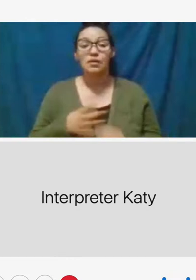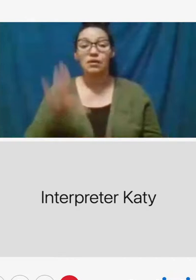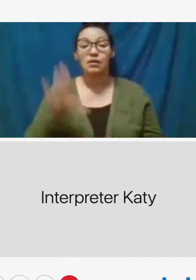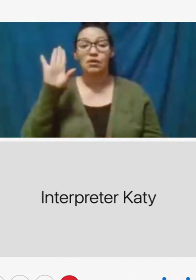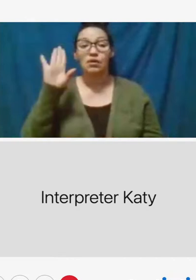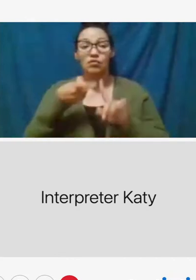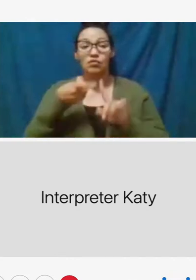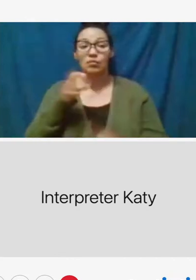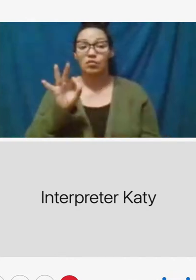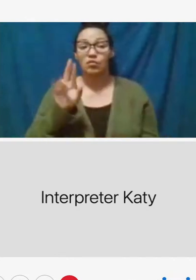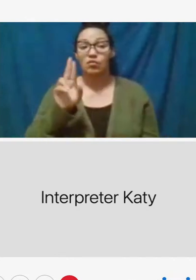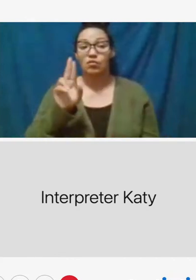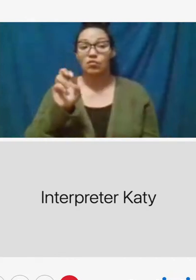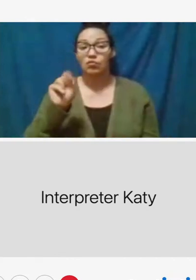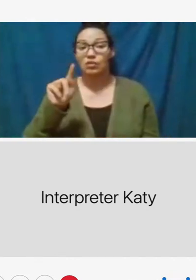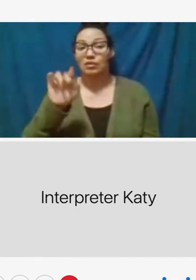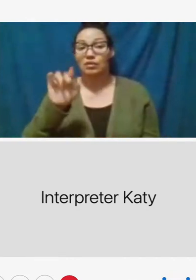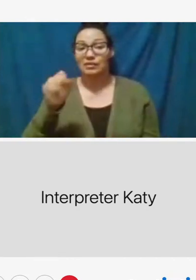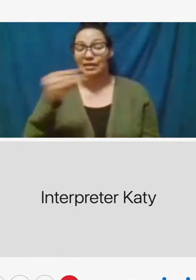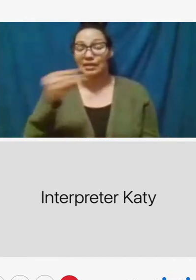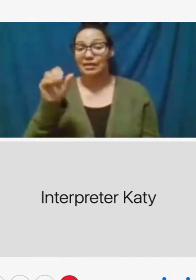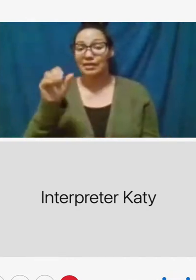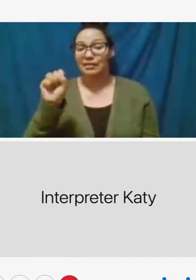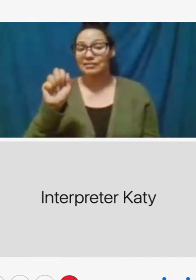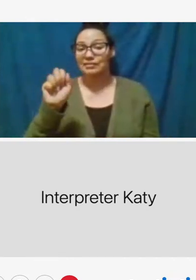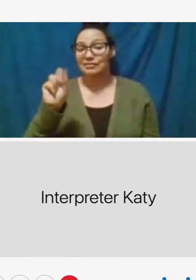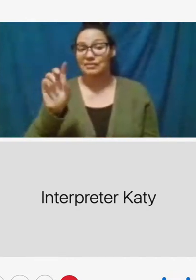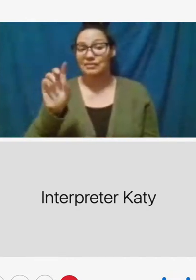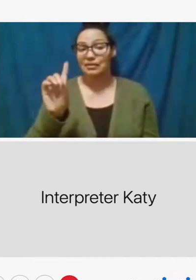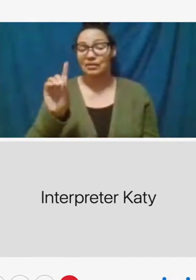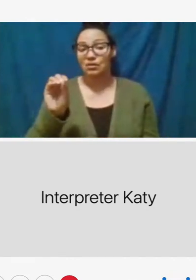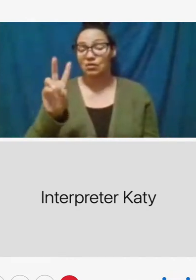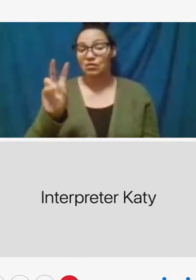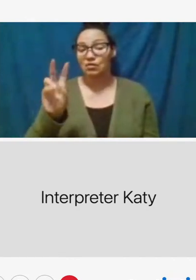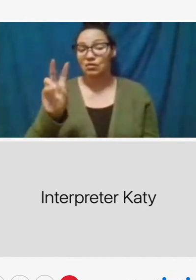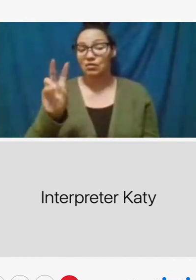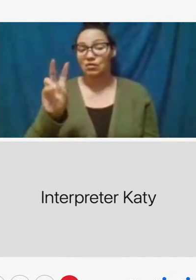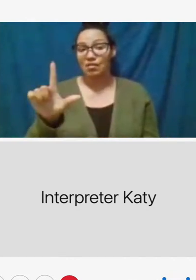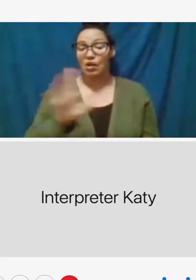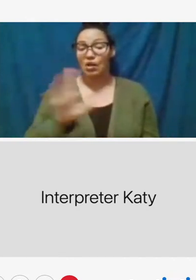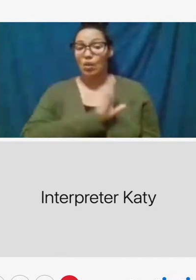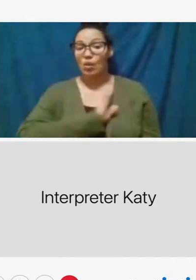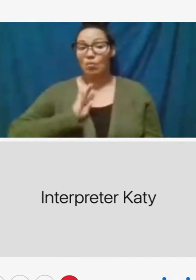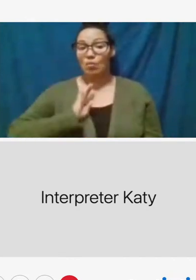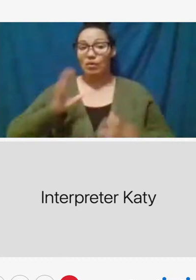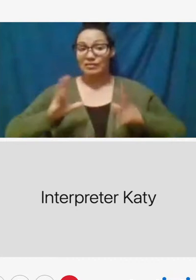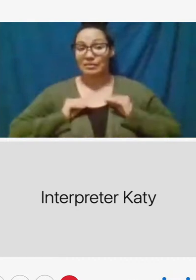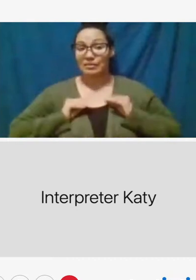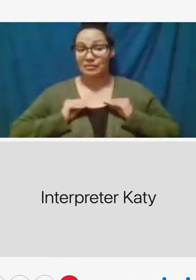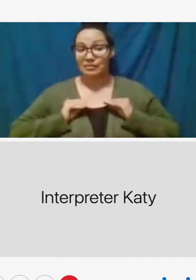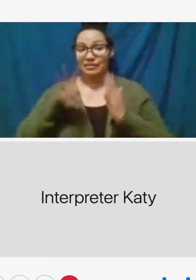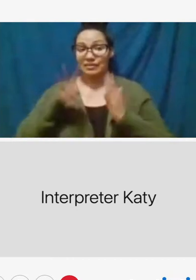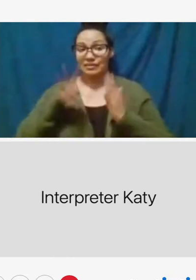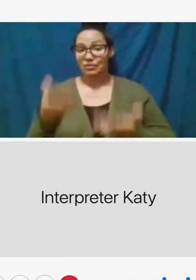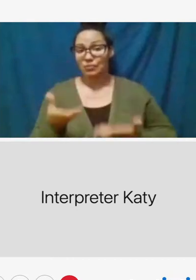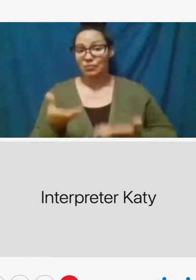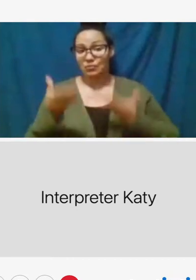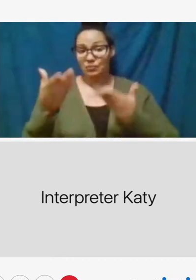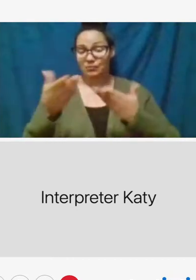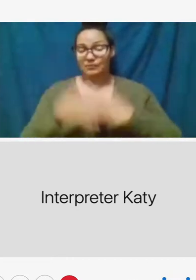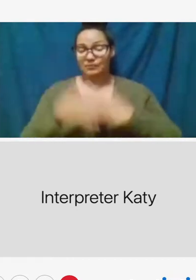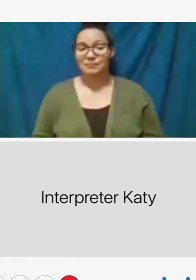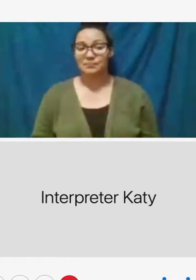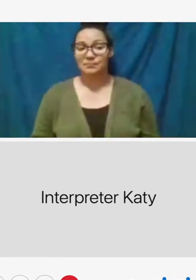and board member sandal the board of adopted the agenda as recommended